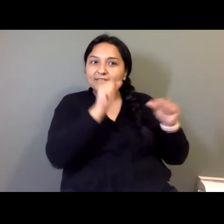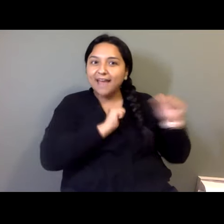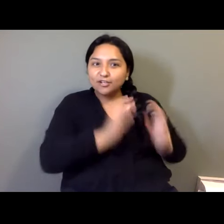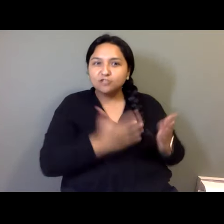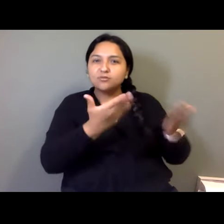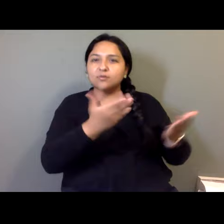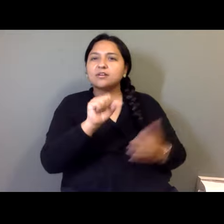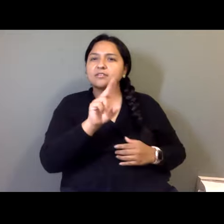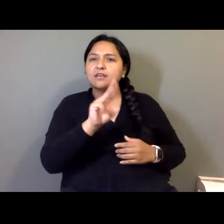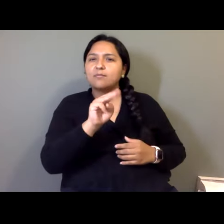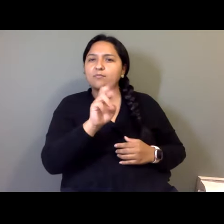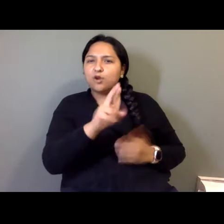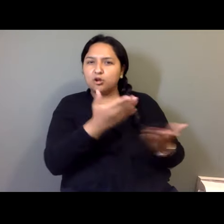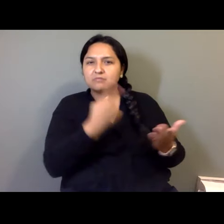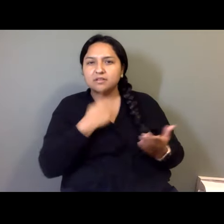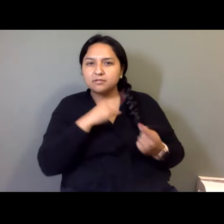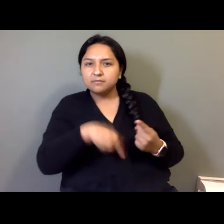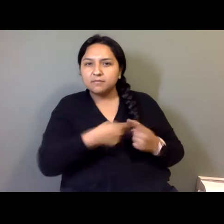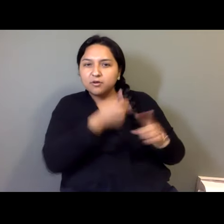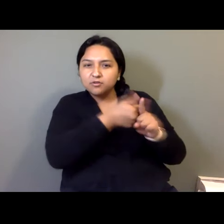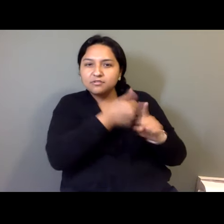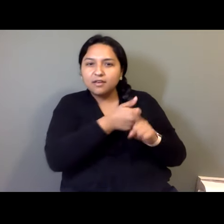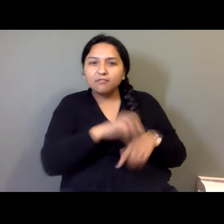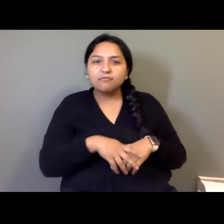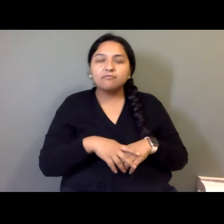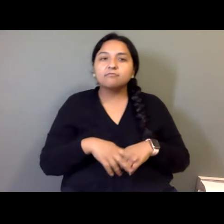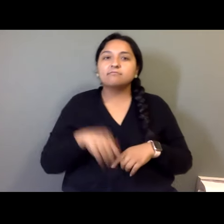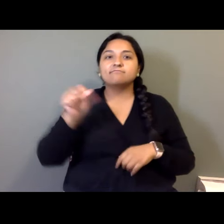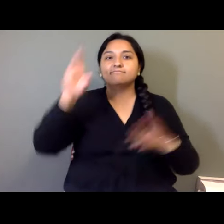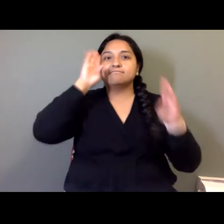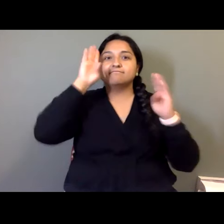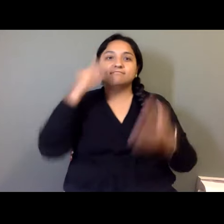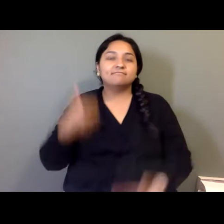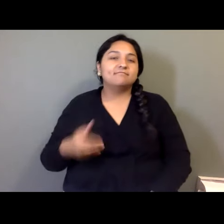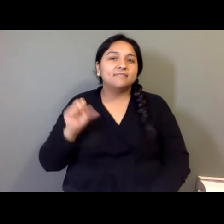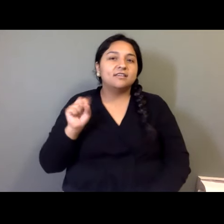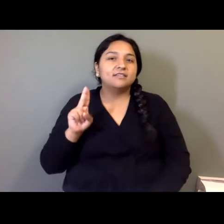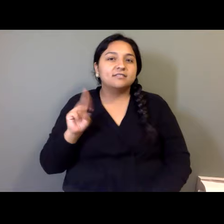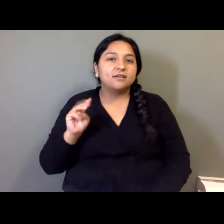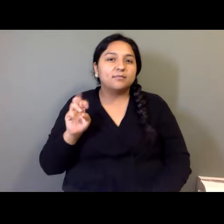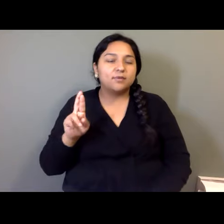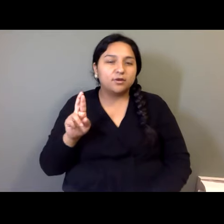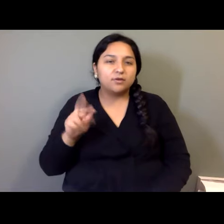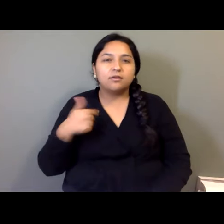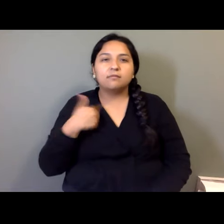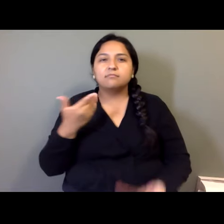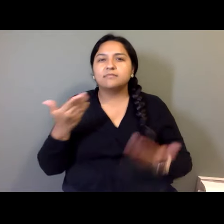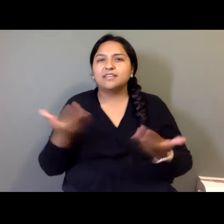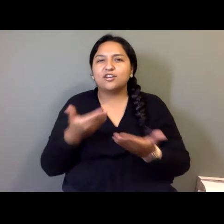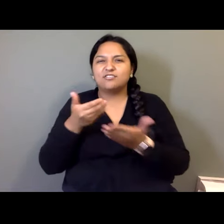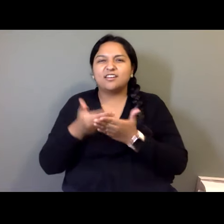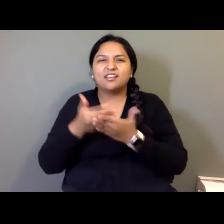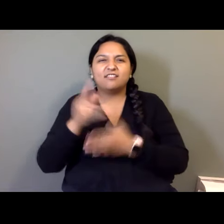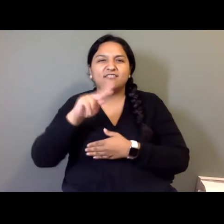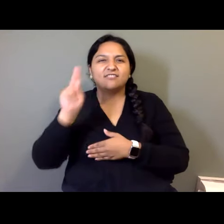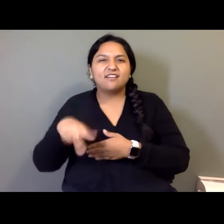also selected to share this with us. So hi everyone. My name is Summer. I'm located right outside of Philadelphia in